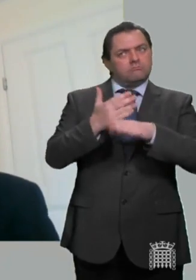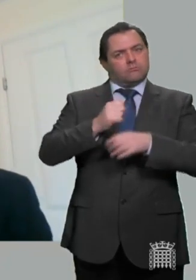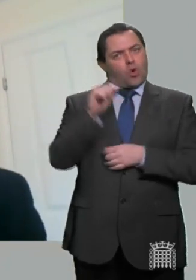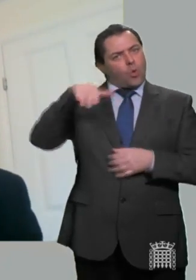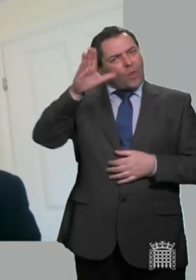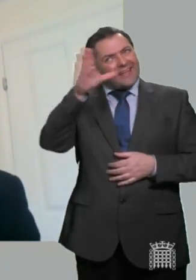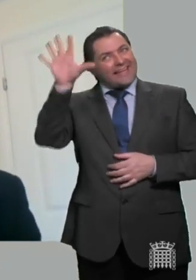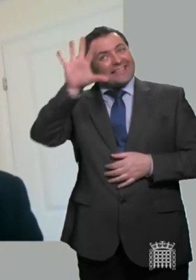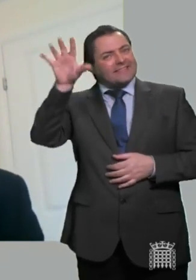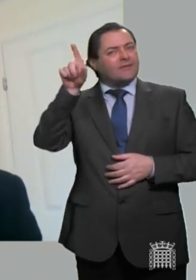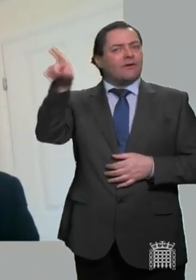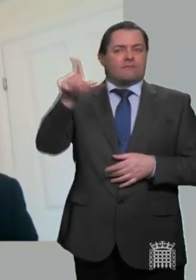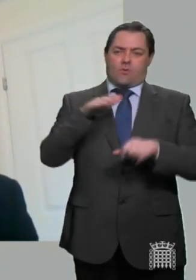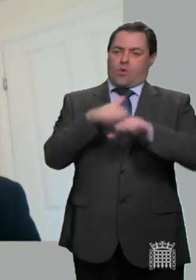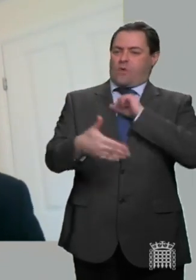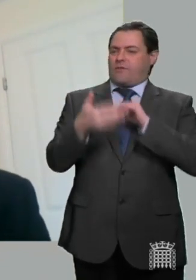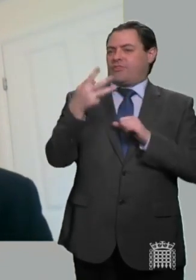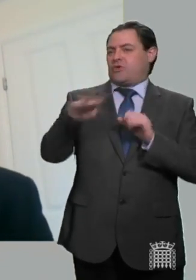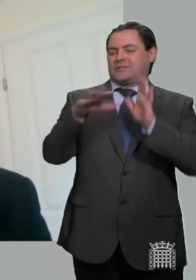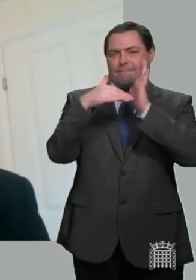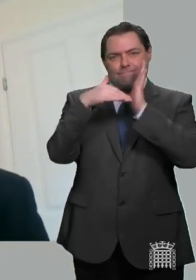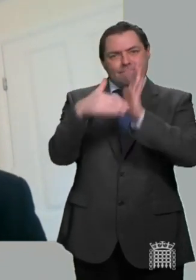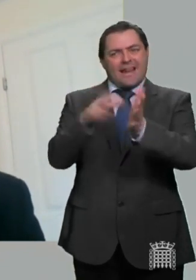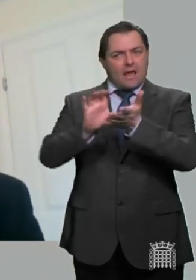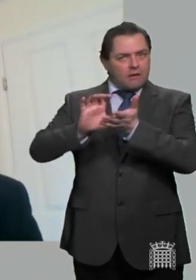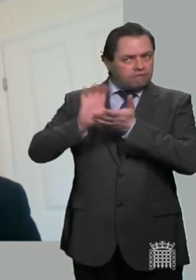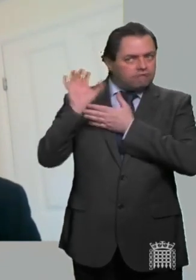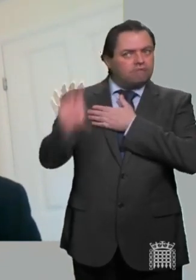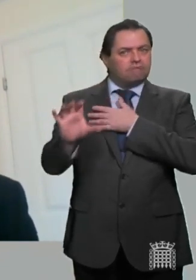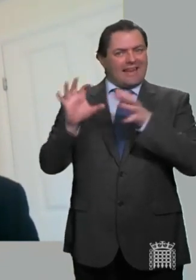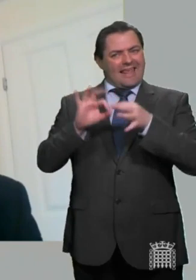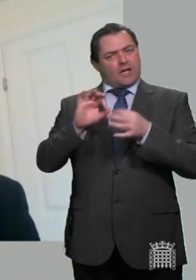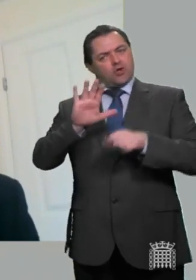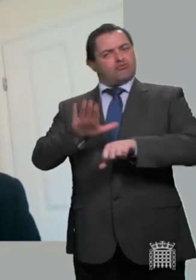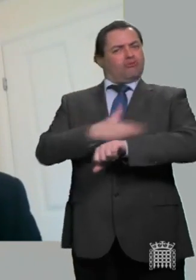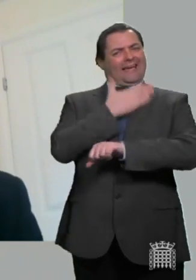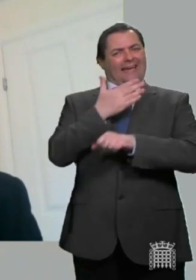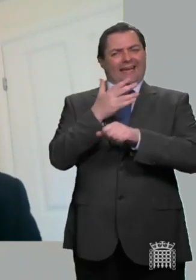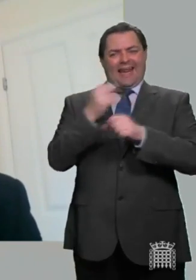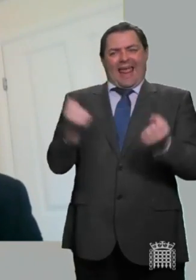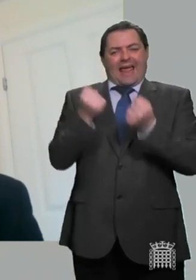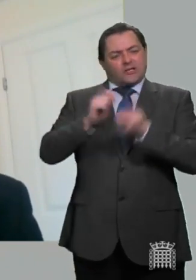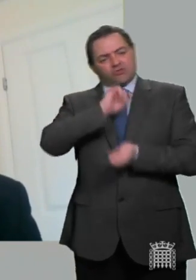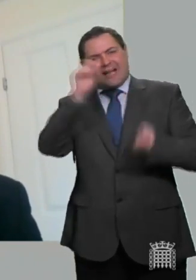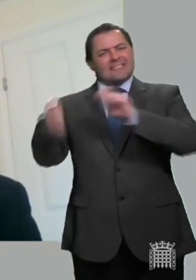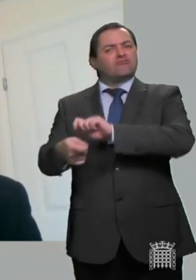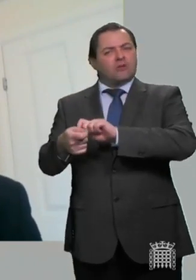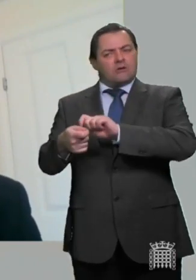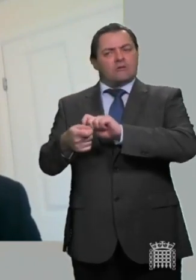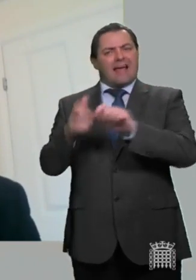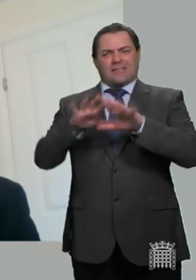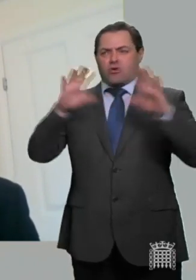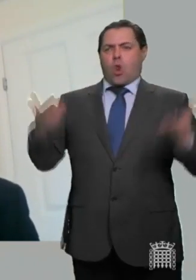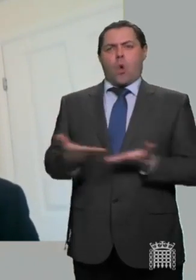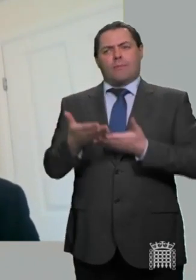as a whole with over £30 million committed to creating a green energy transition zone and a global underwater hub. But would my